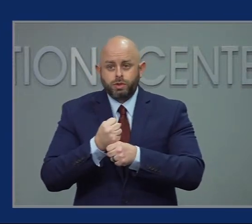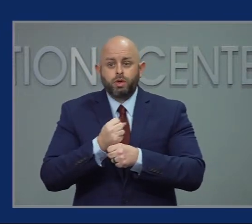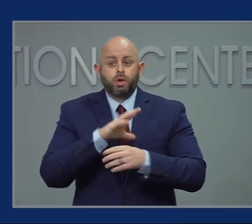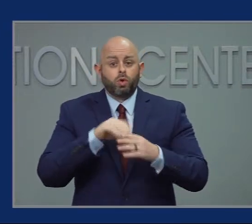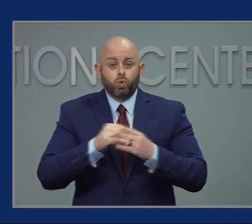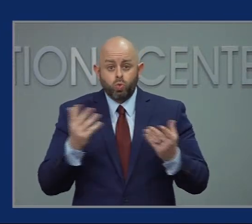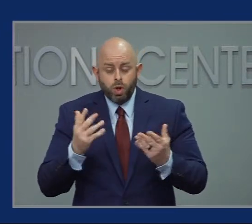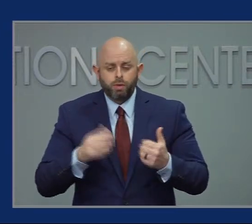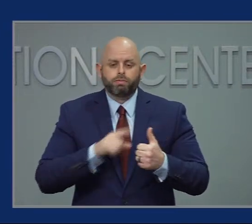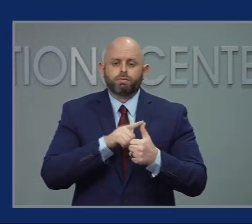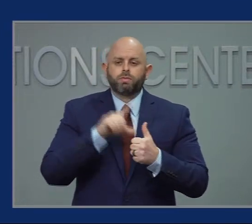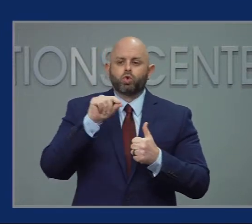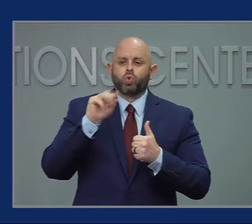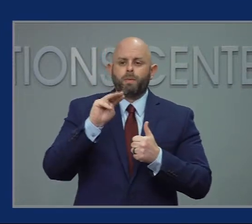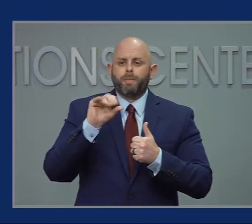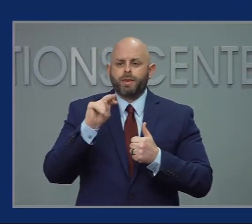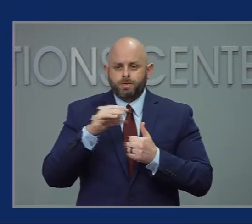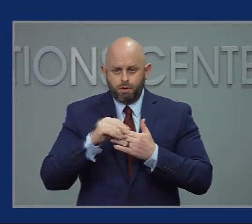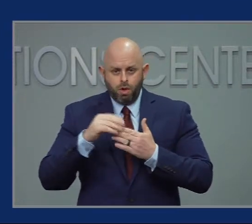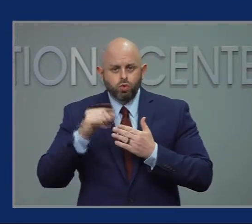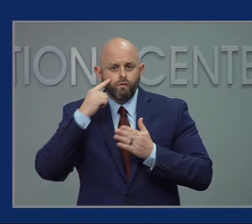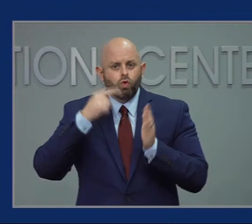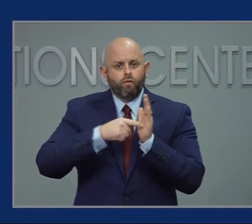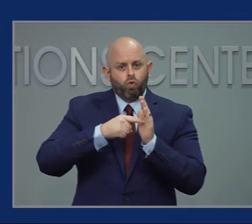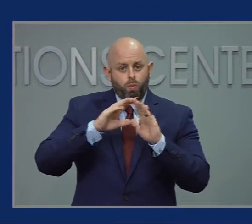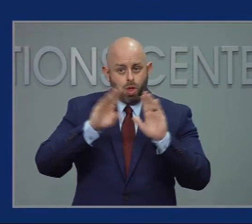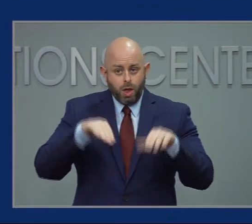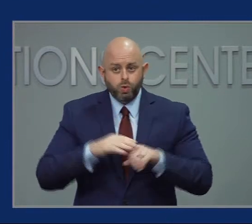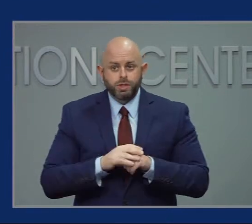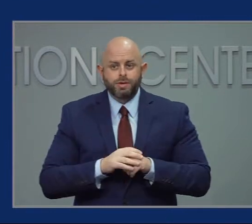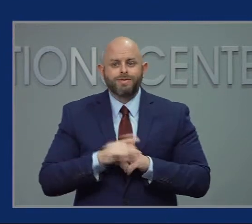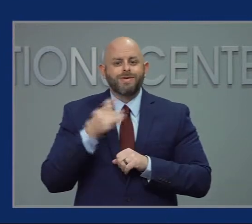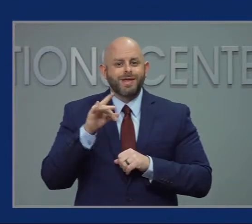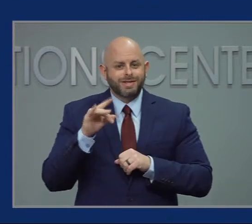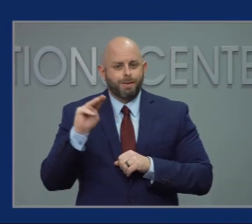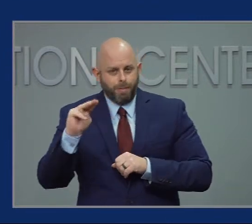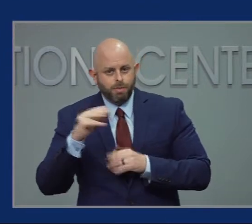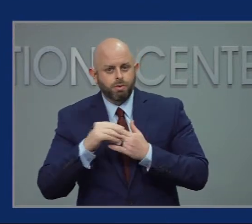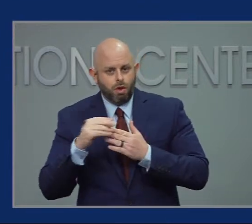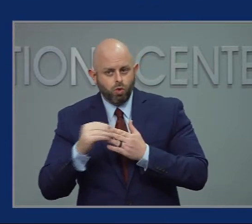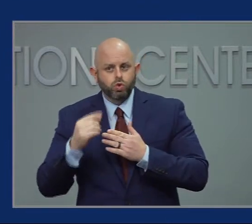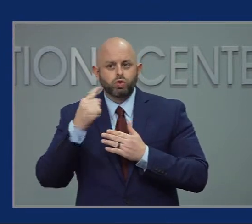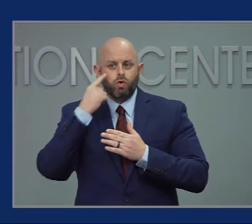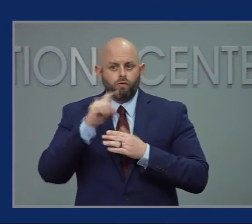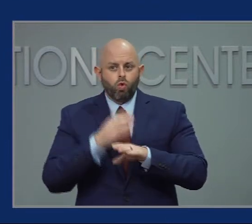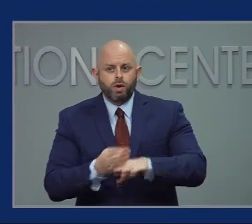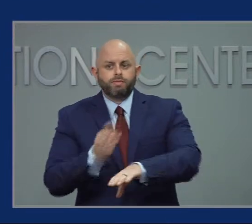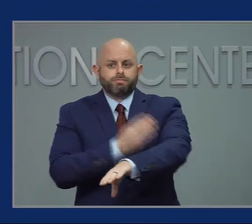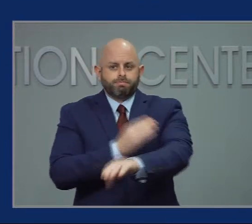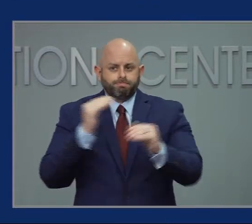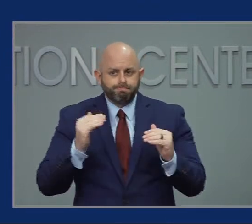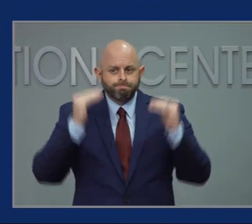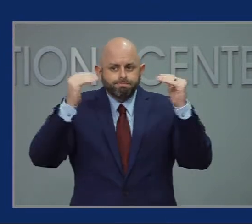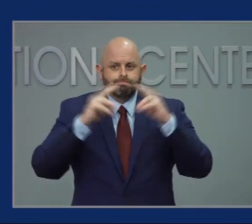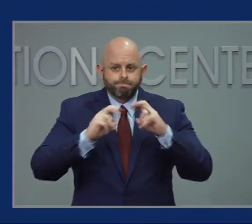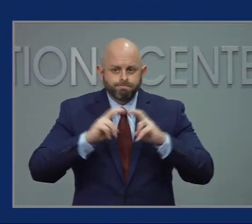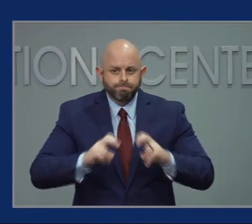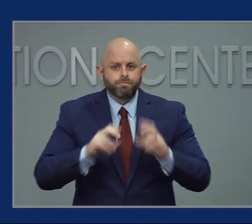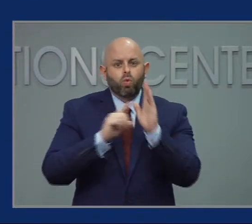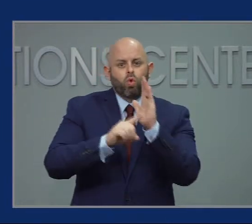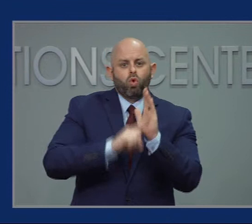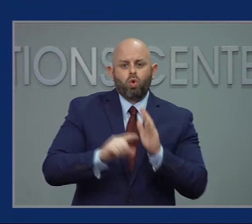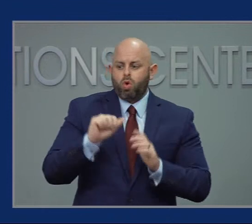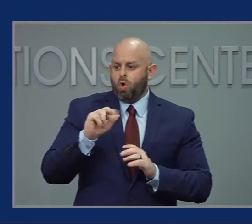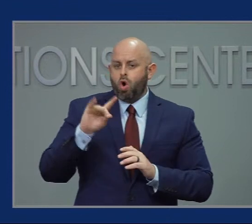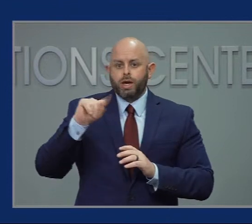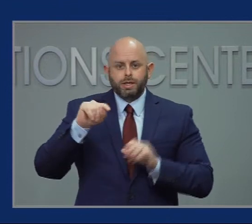including $20 million for affordable housing, $18 million for enhanced analytics and audit capacity across